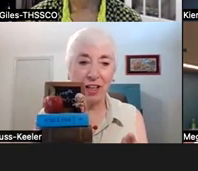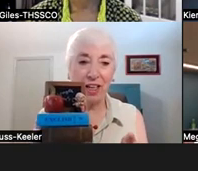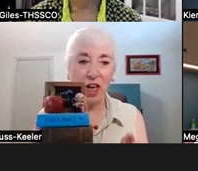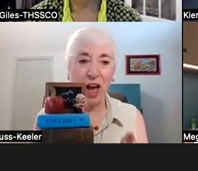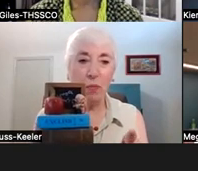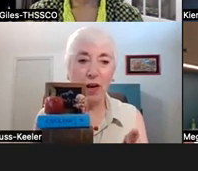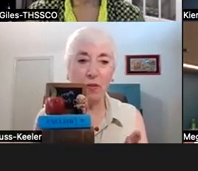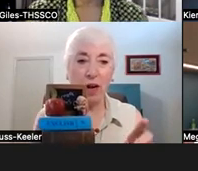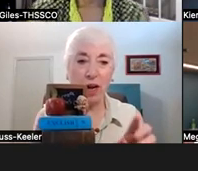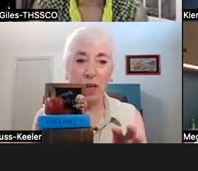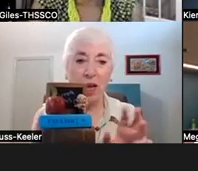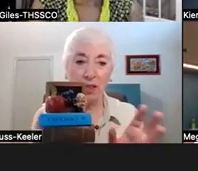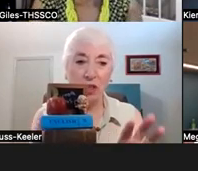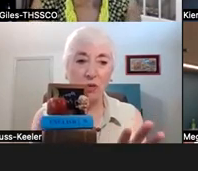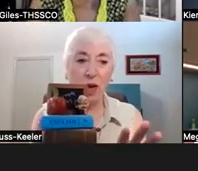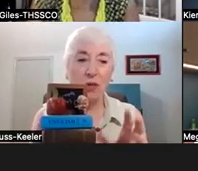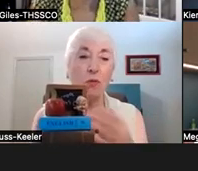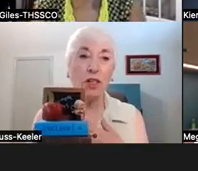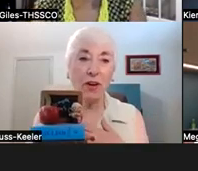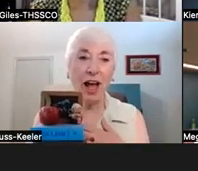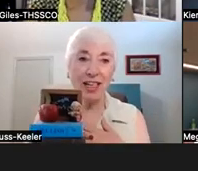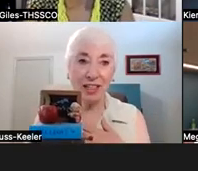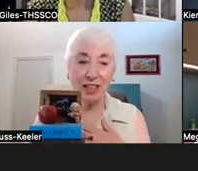of college, I went